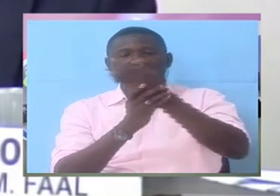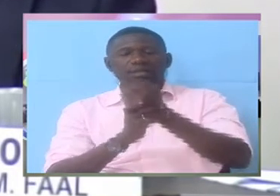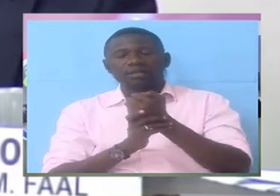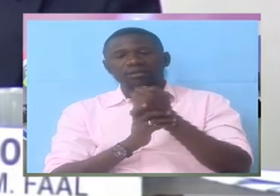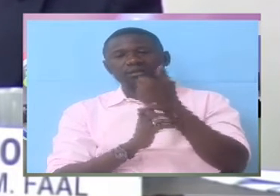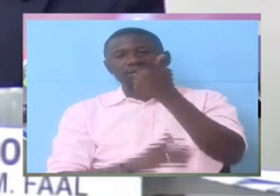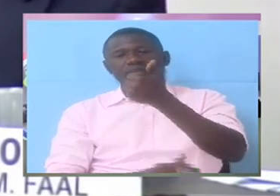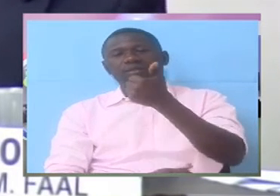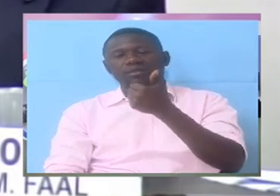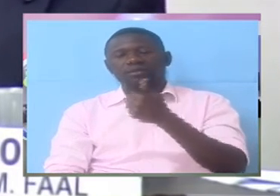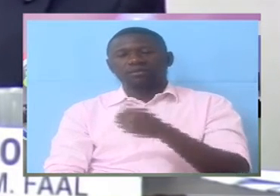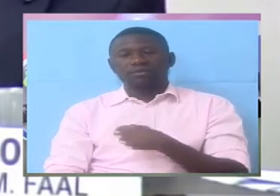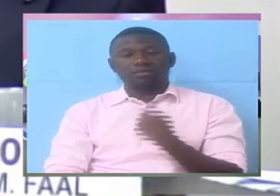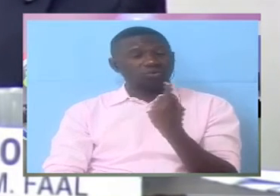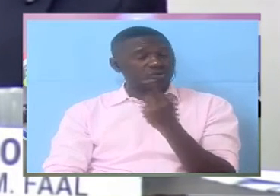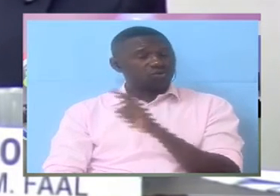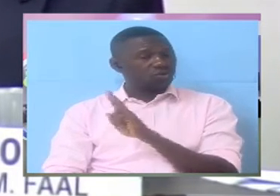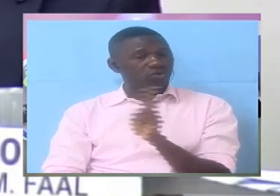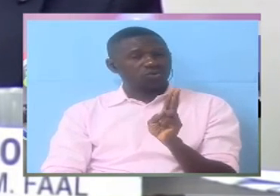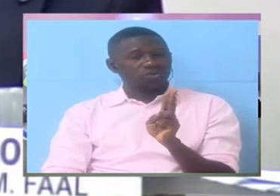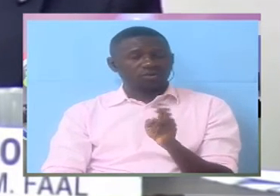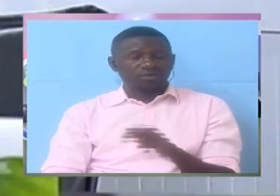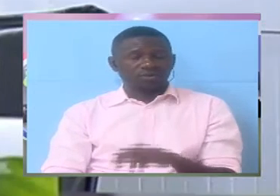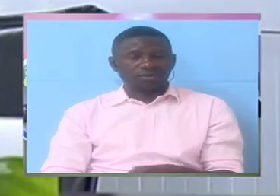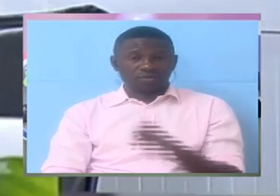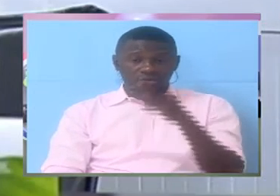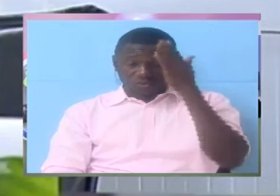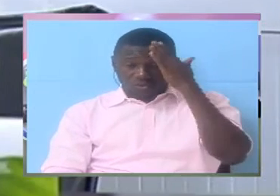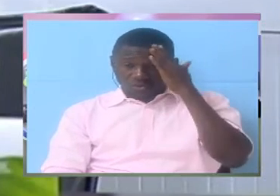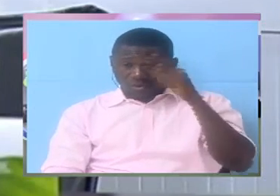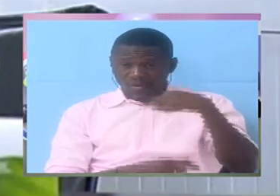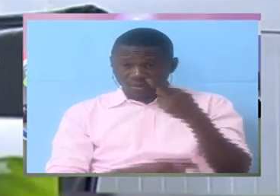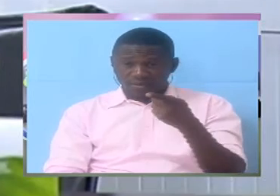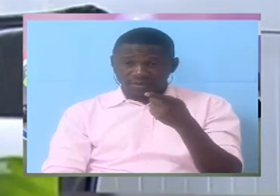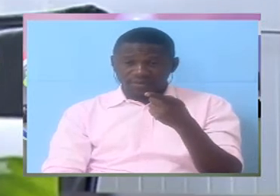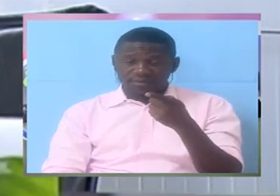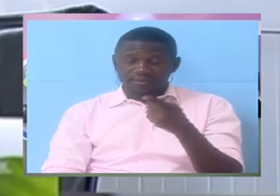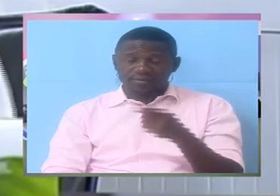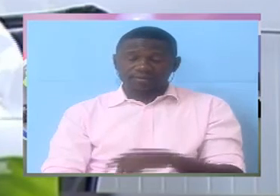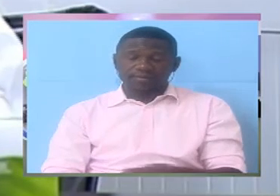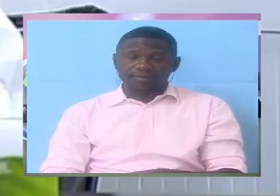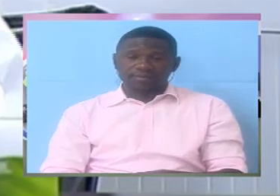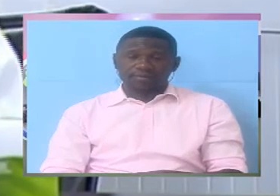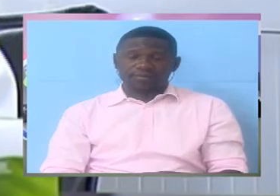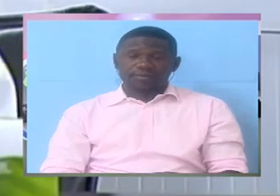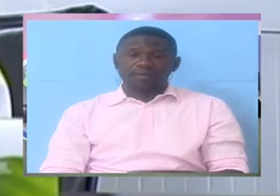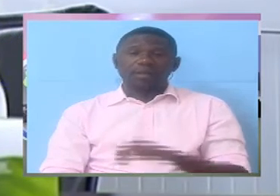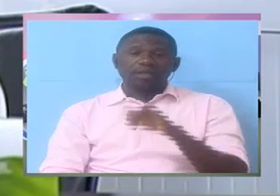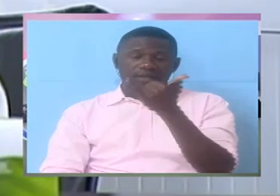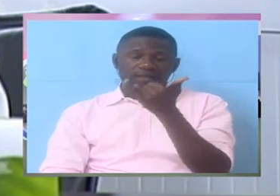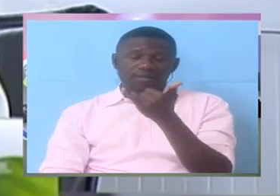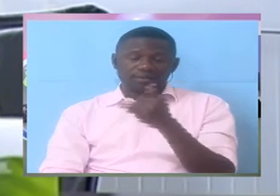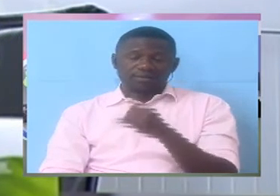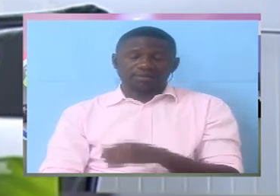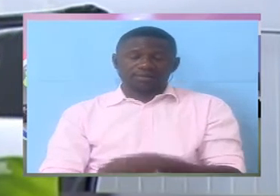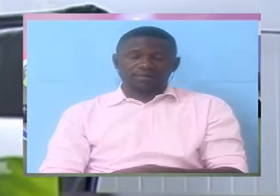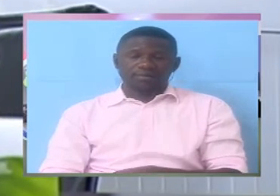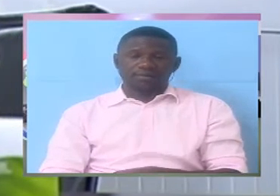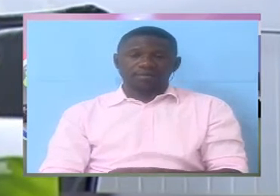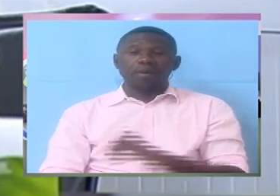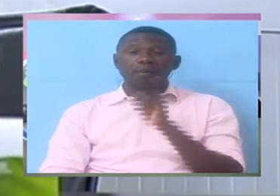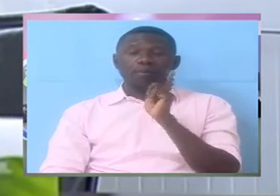1996. Are you aware of that? Yes. Because in my statement,